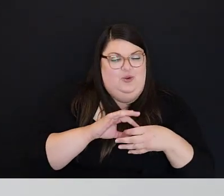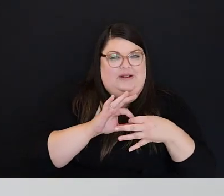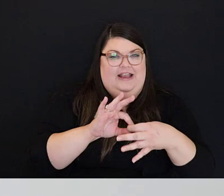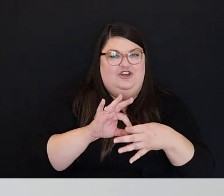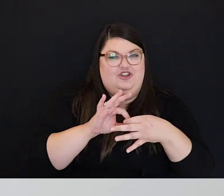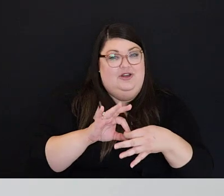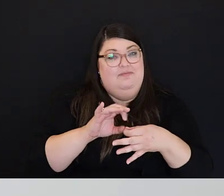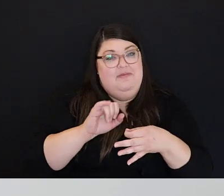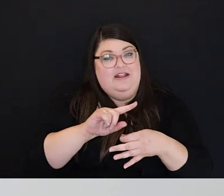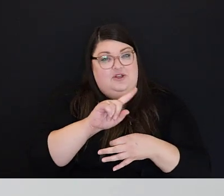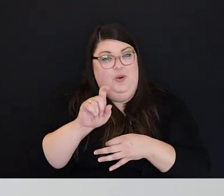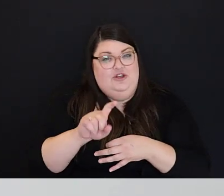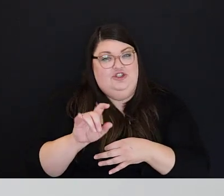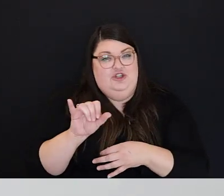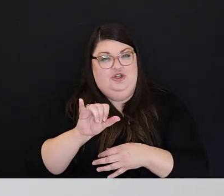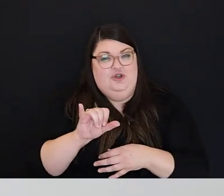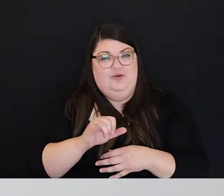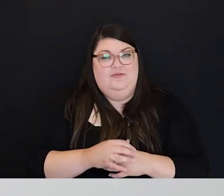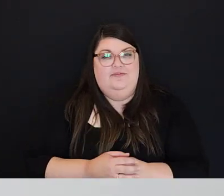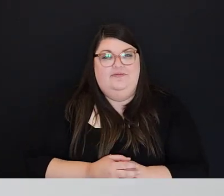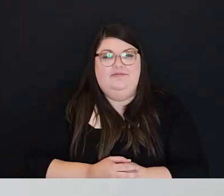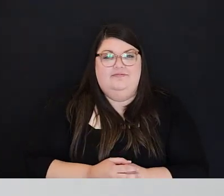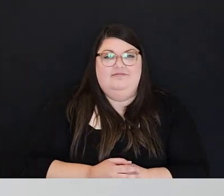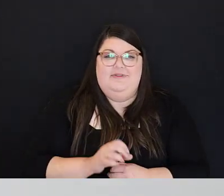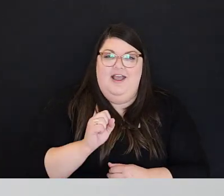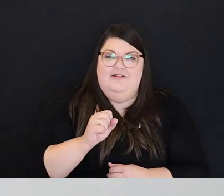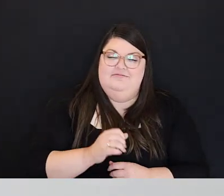It's it's a question too.